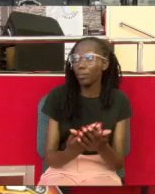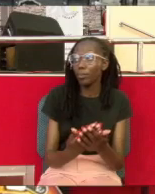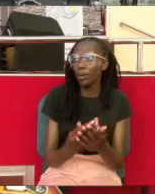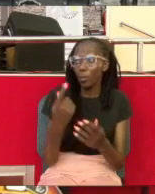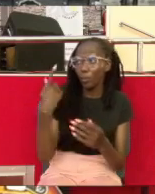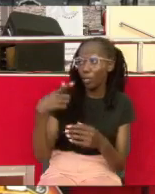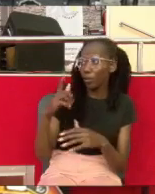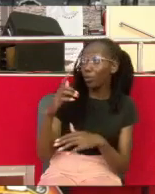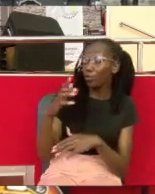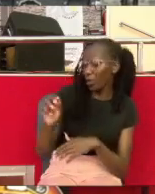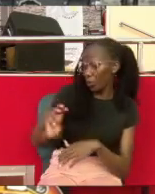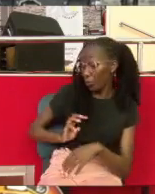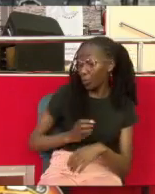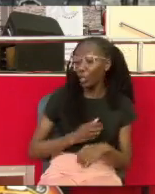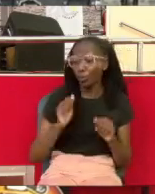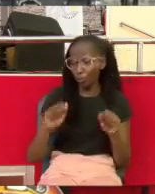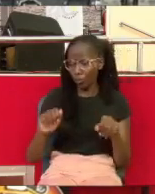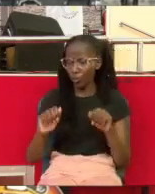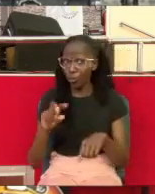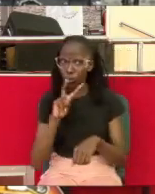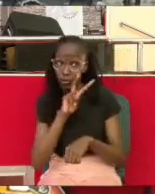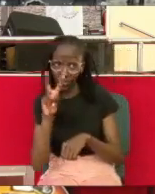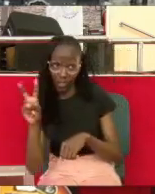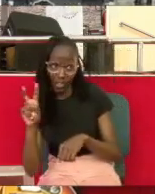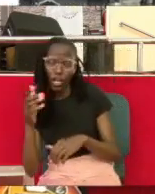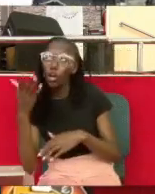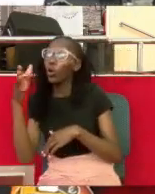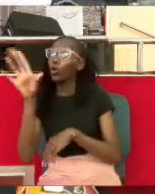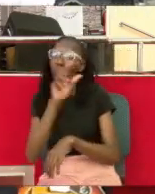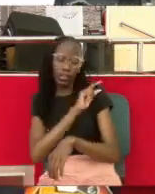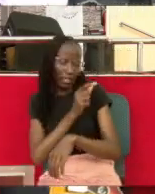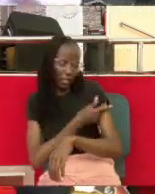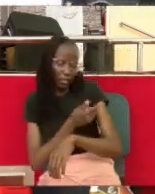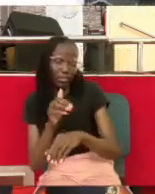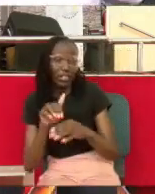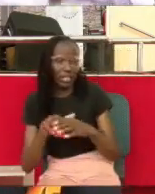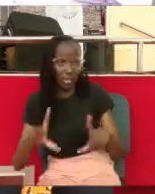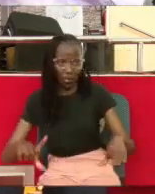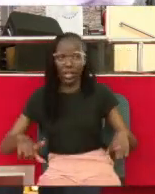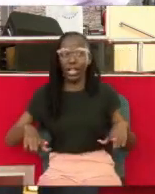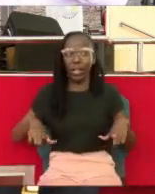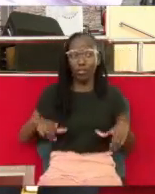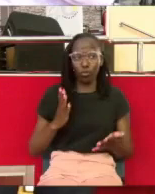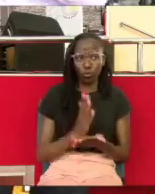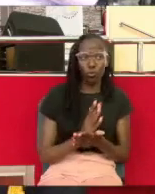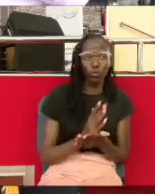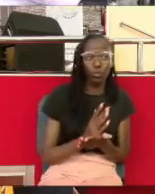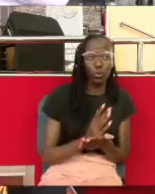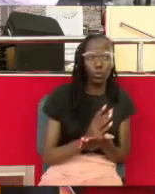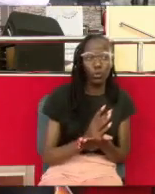because we are able to see God's grace in every aspect of our life.